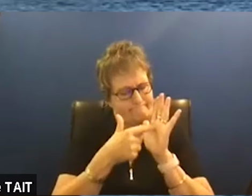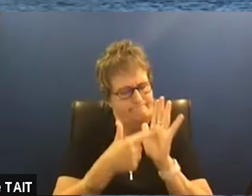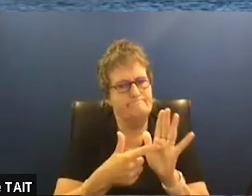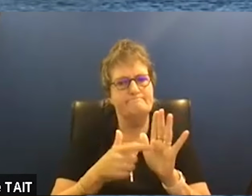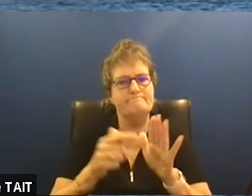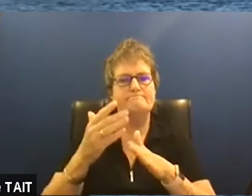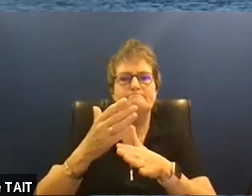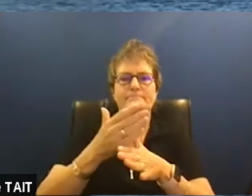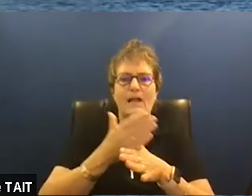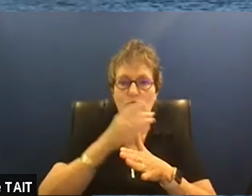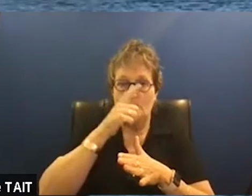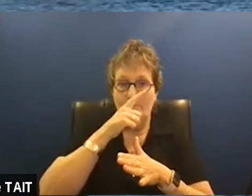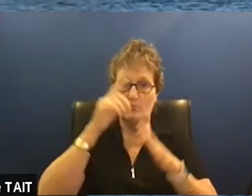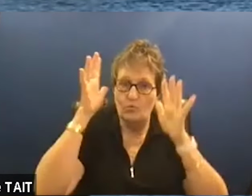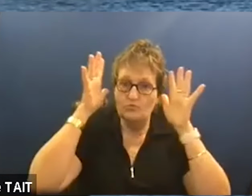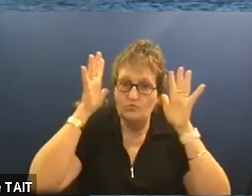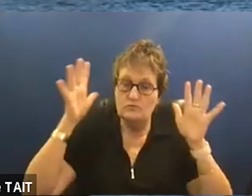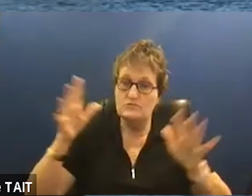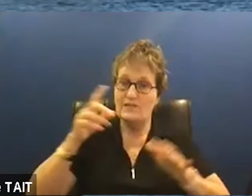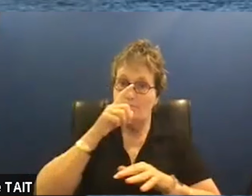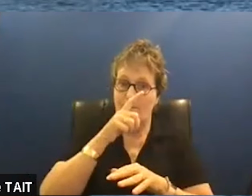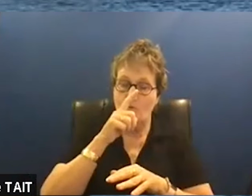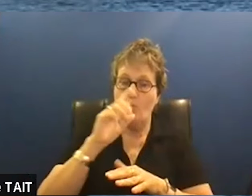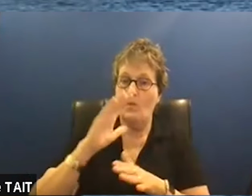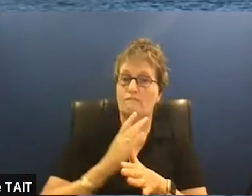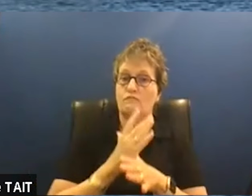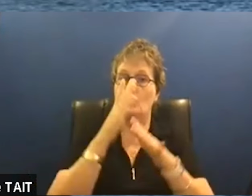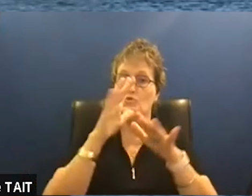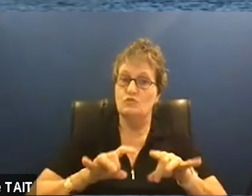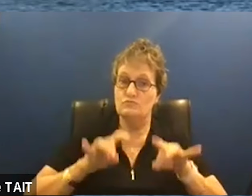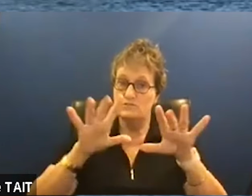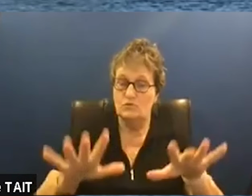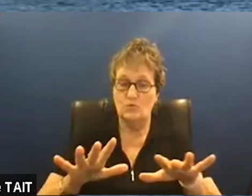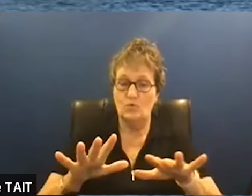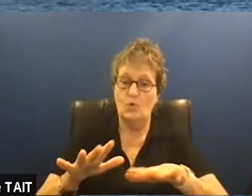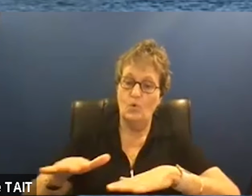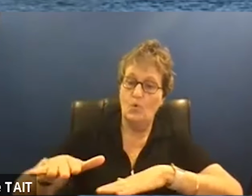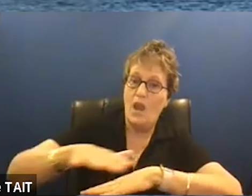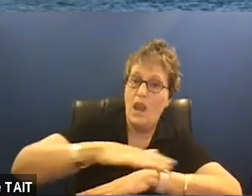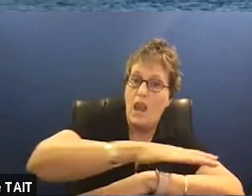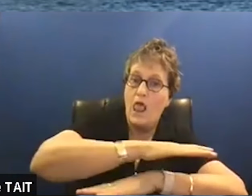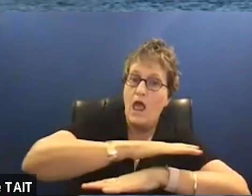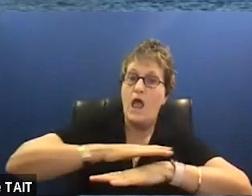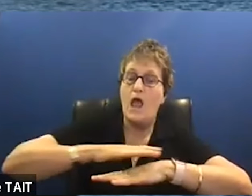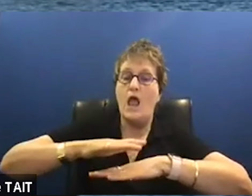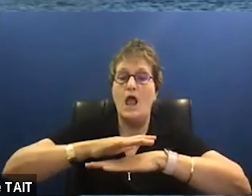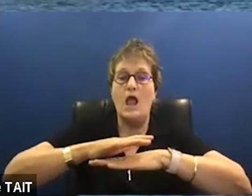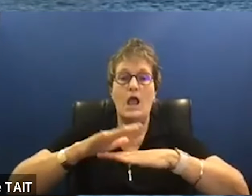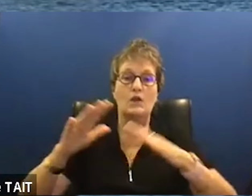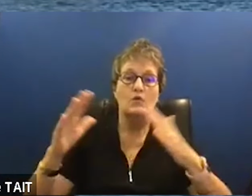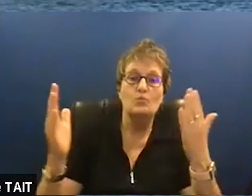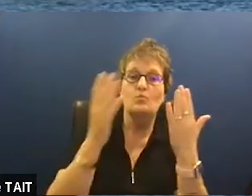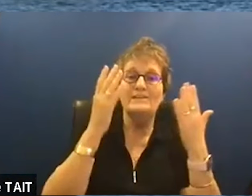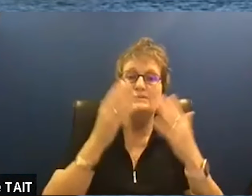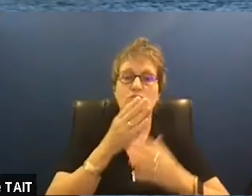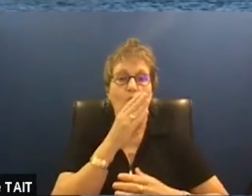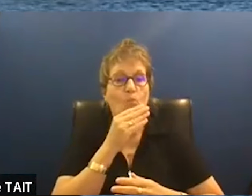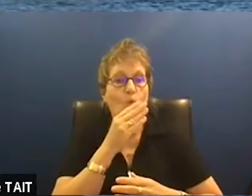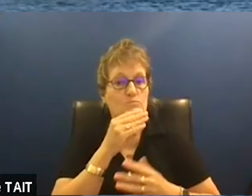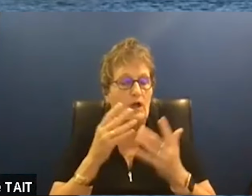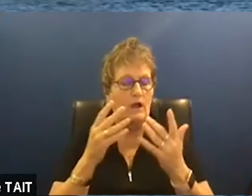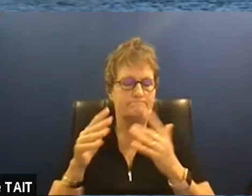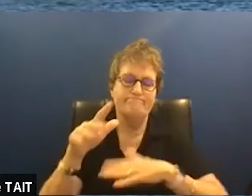Strait Islanders people, the first Australians, whose lands, winds, and waters we now all share, and I pay respect to their unique values and